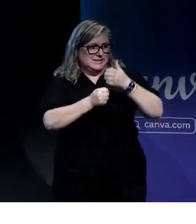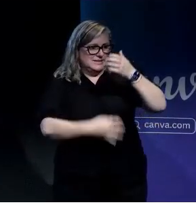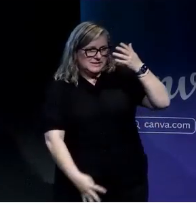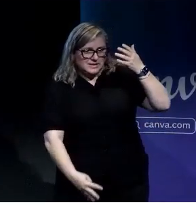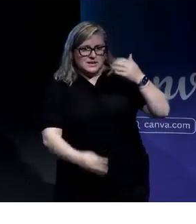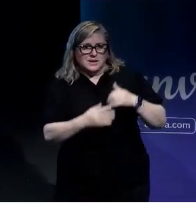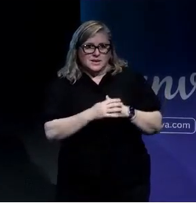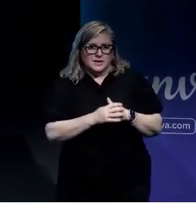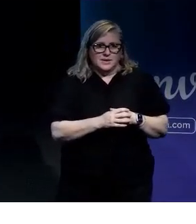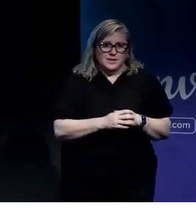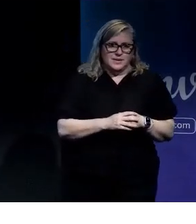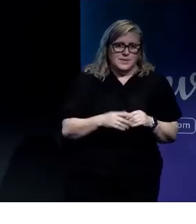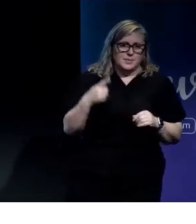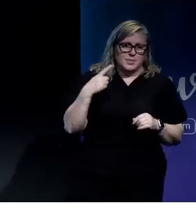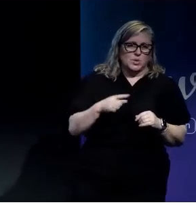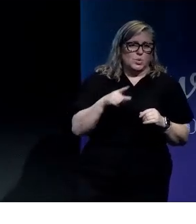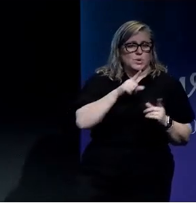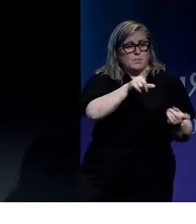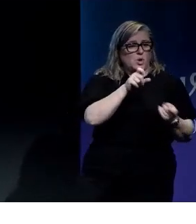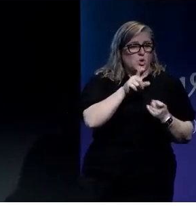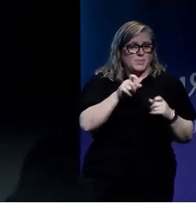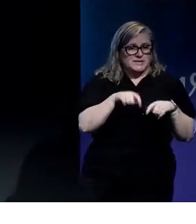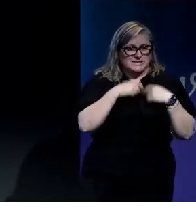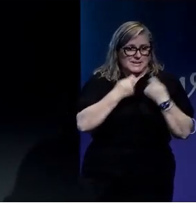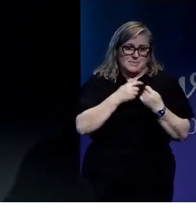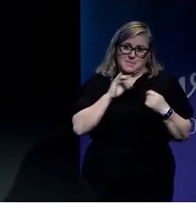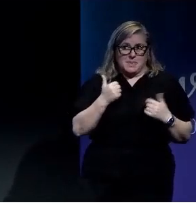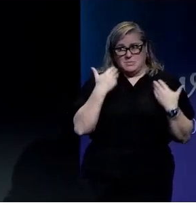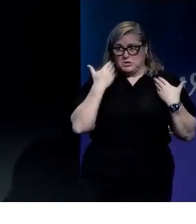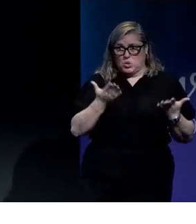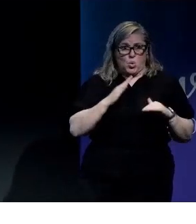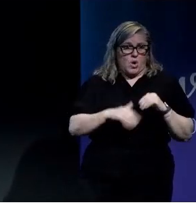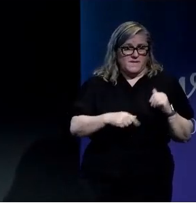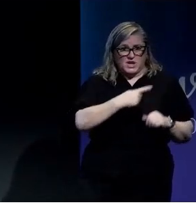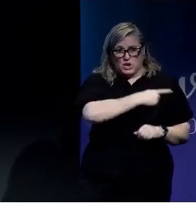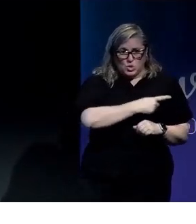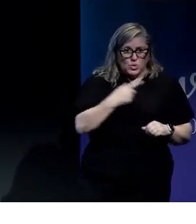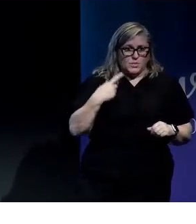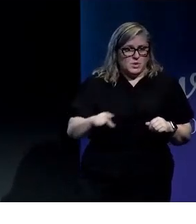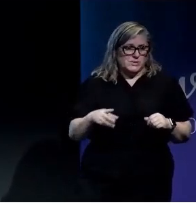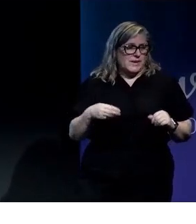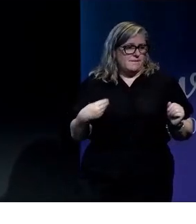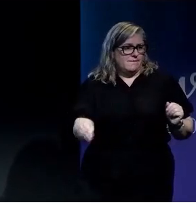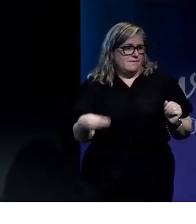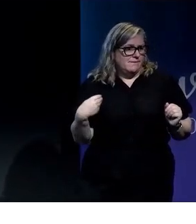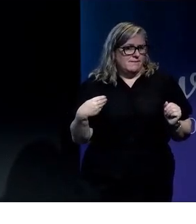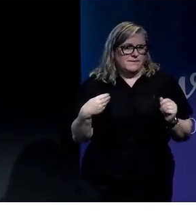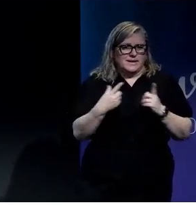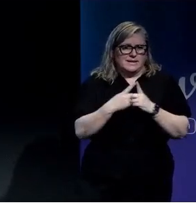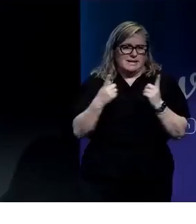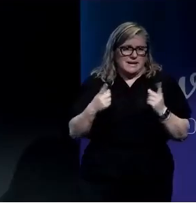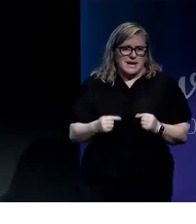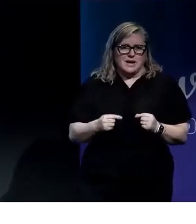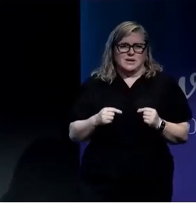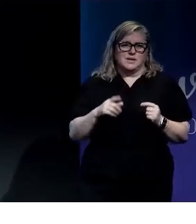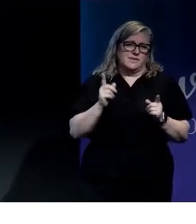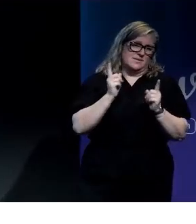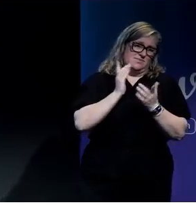using vendors that your procurement teams don't even know about because they have purchase cards, and it's the Wild